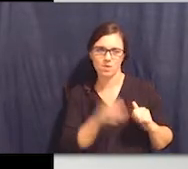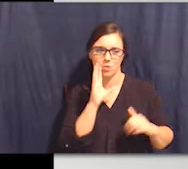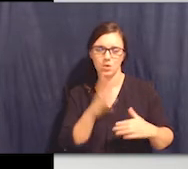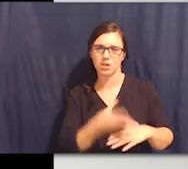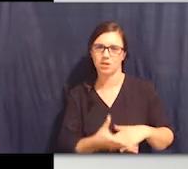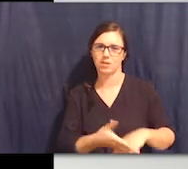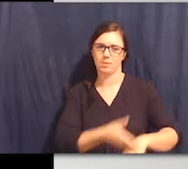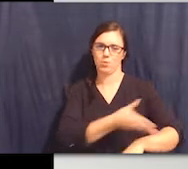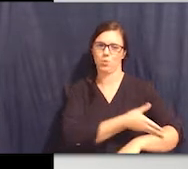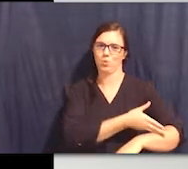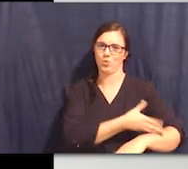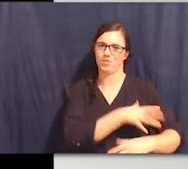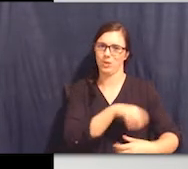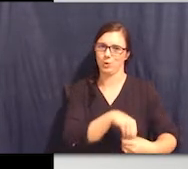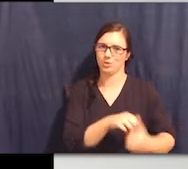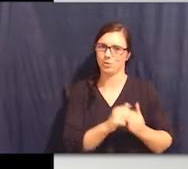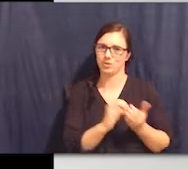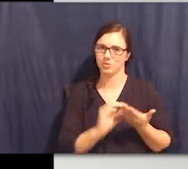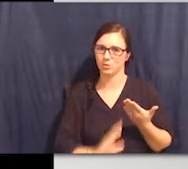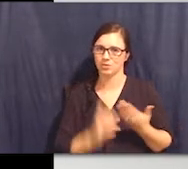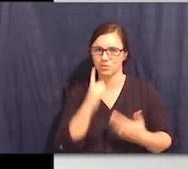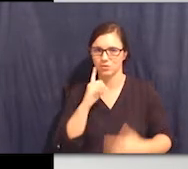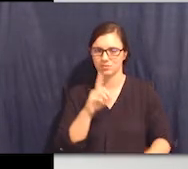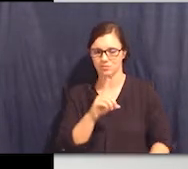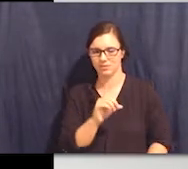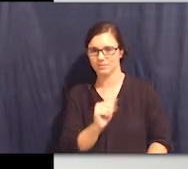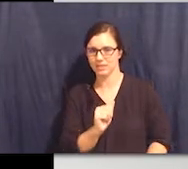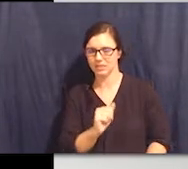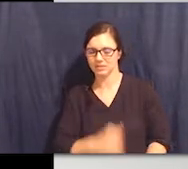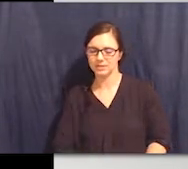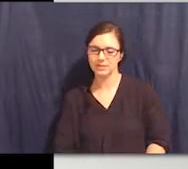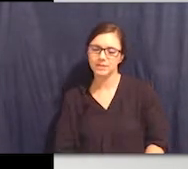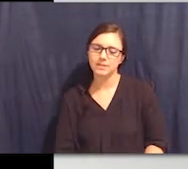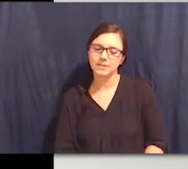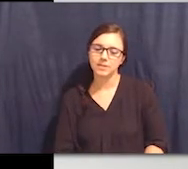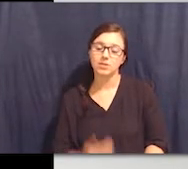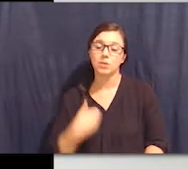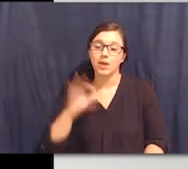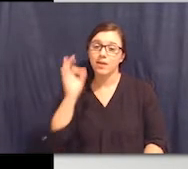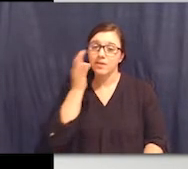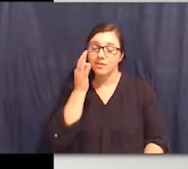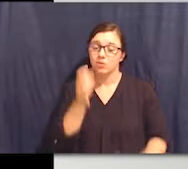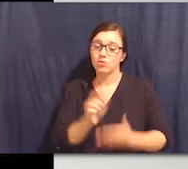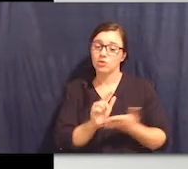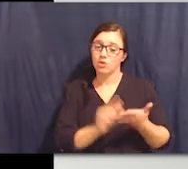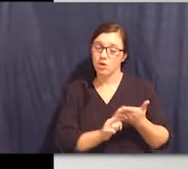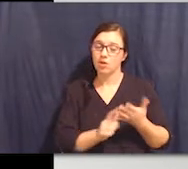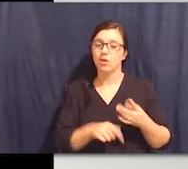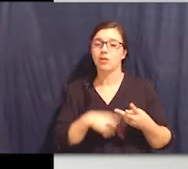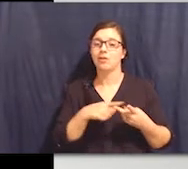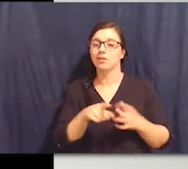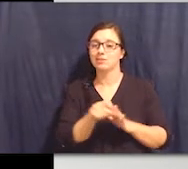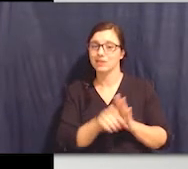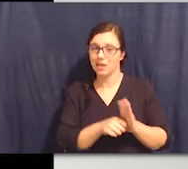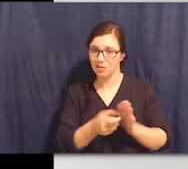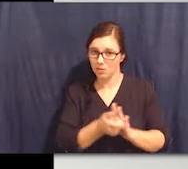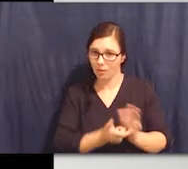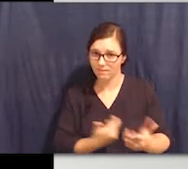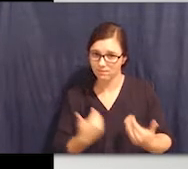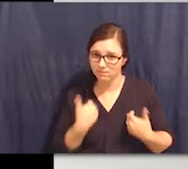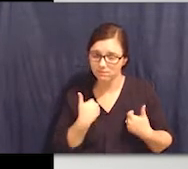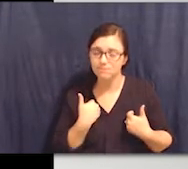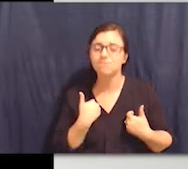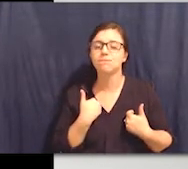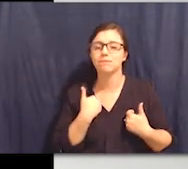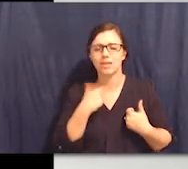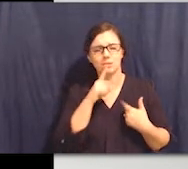their inclusion for students with disabilities. So we have federal law, we have state law, and I think it's